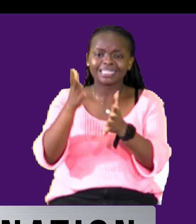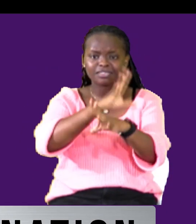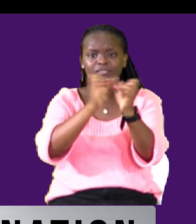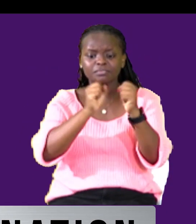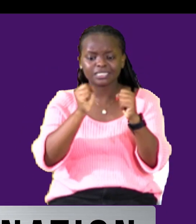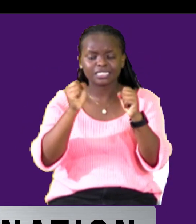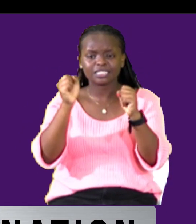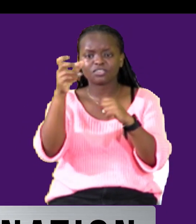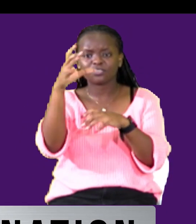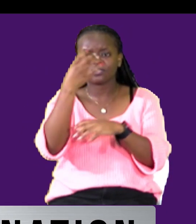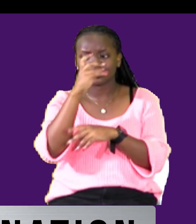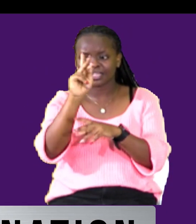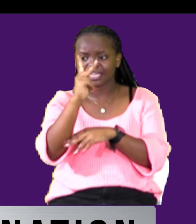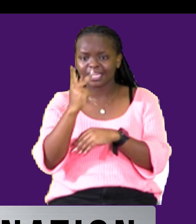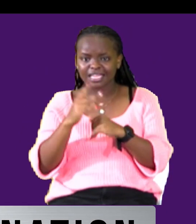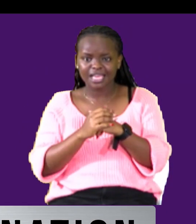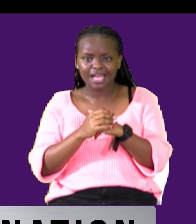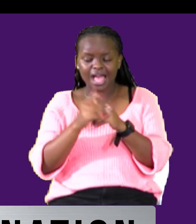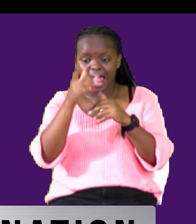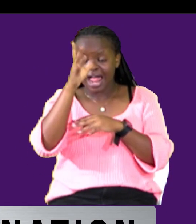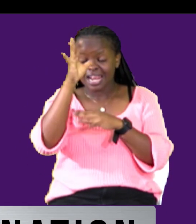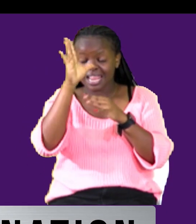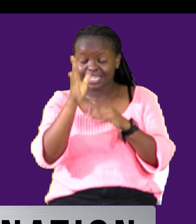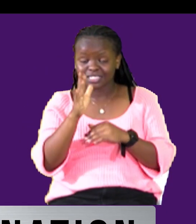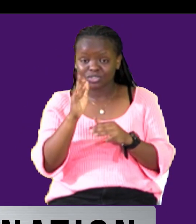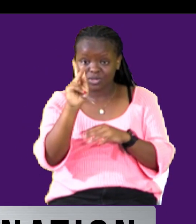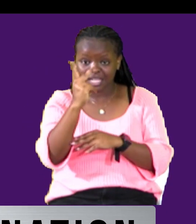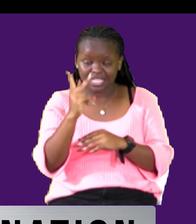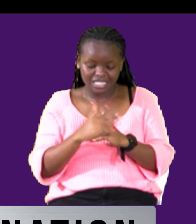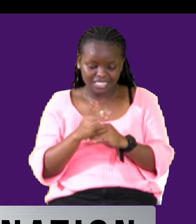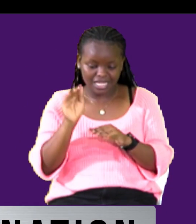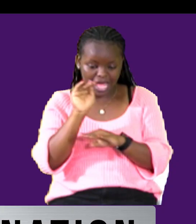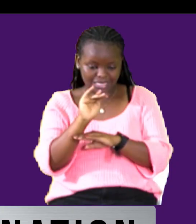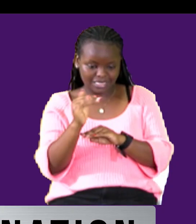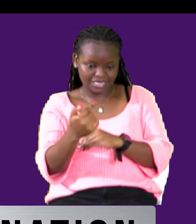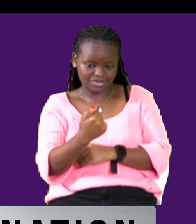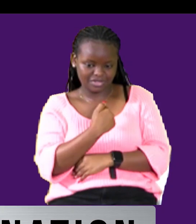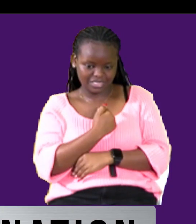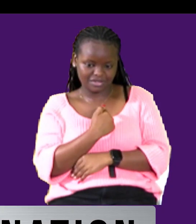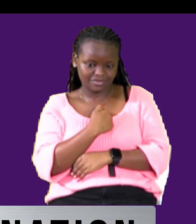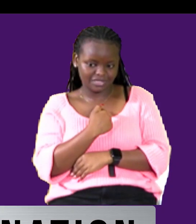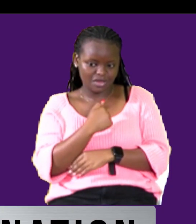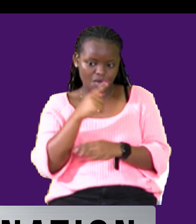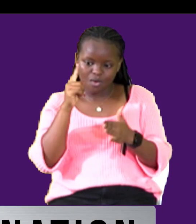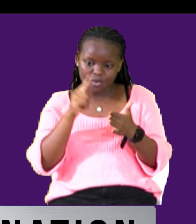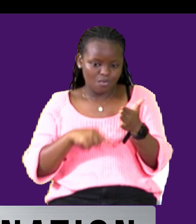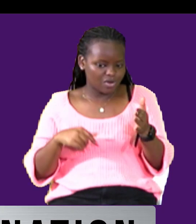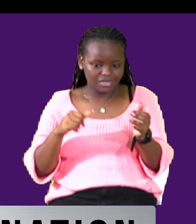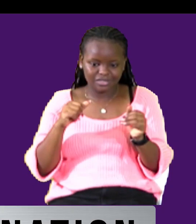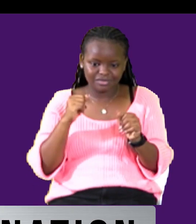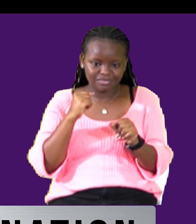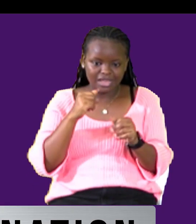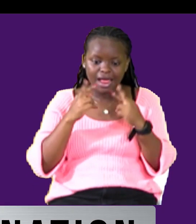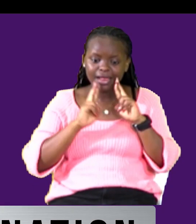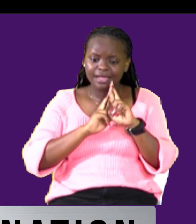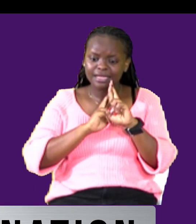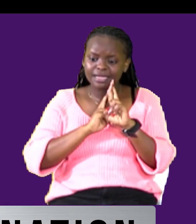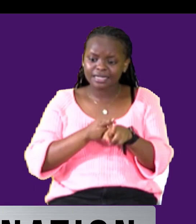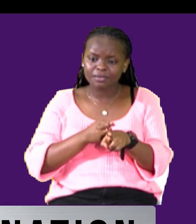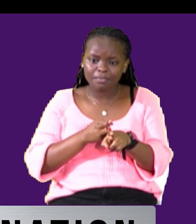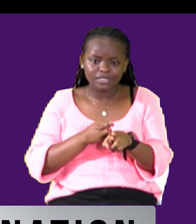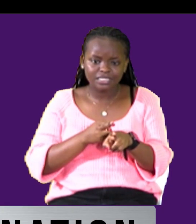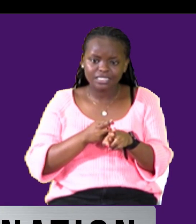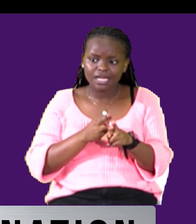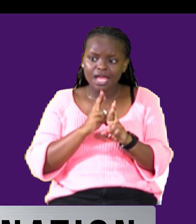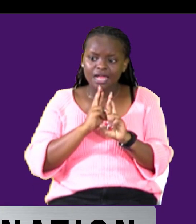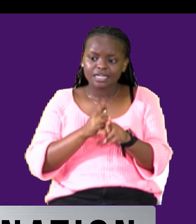Republic of Kenya. So we are lying to Kenya. So we are asking ourselves, right? What does that report speak? The report